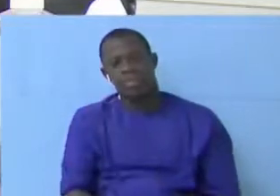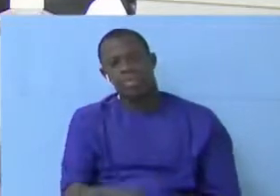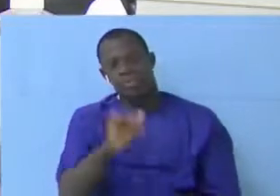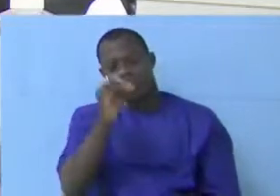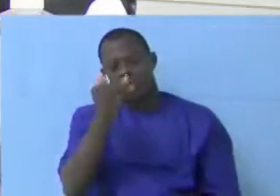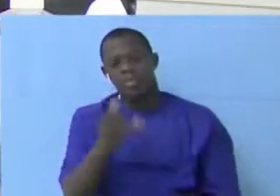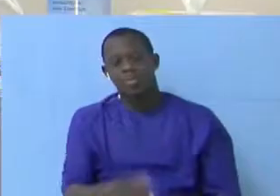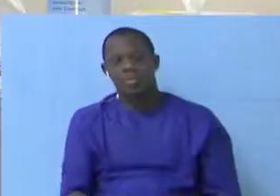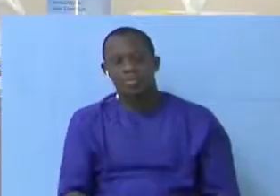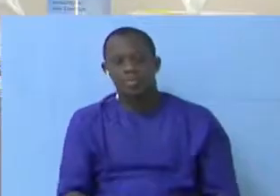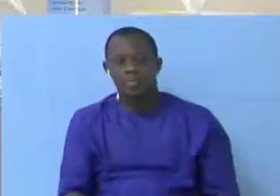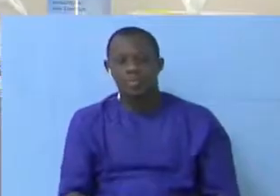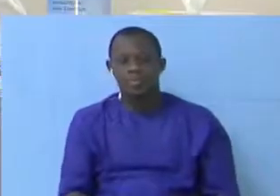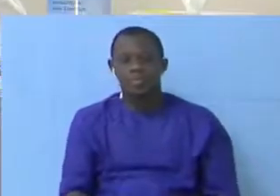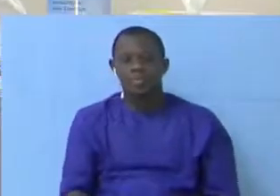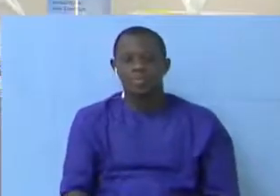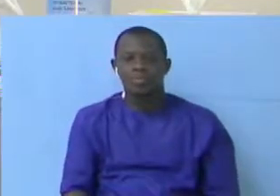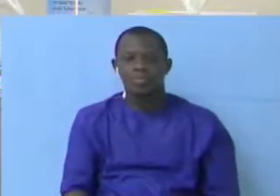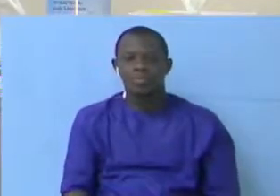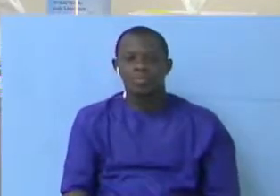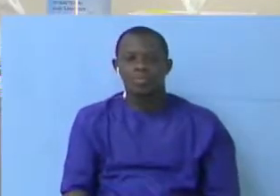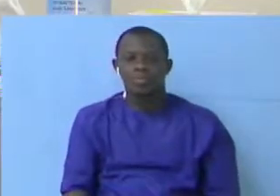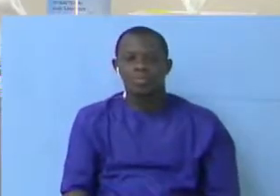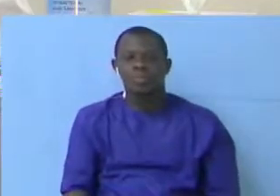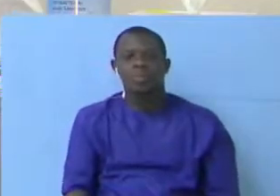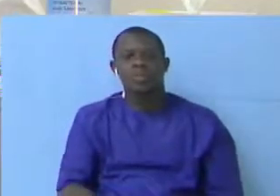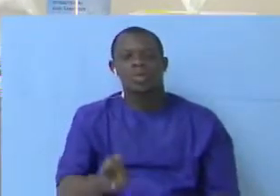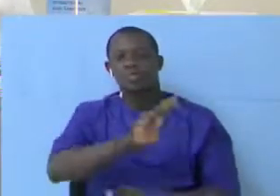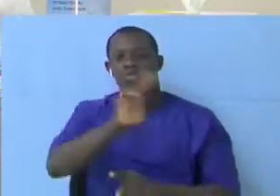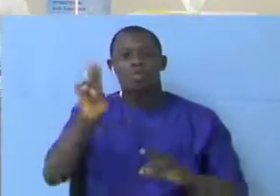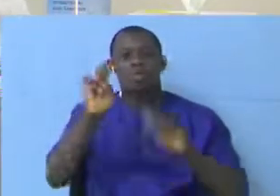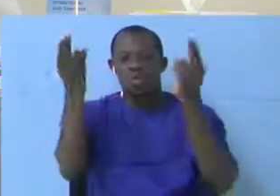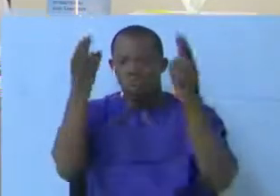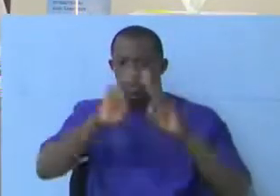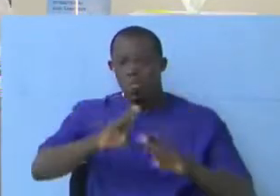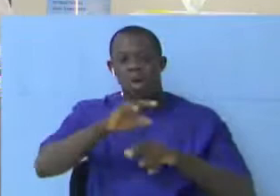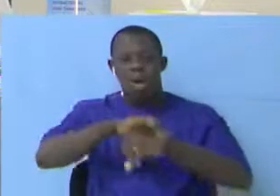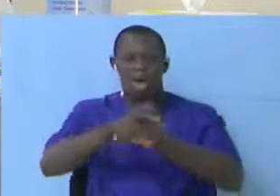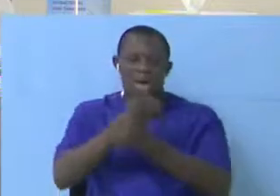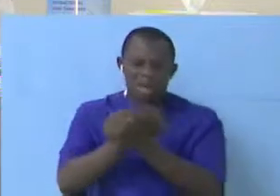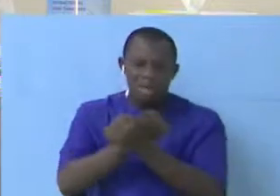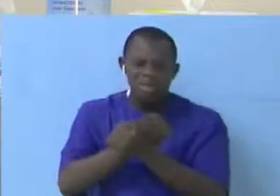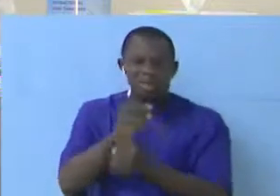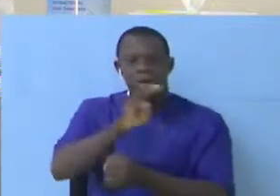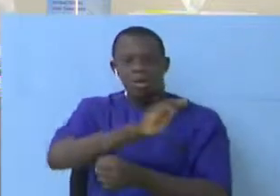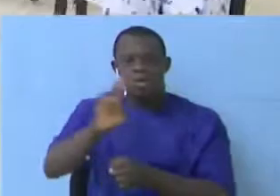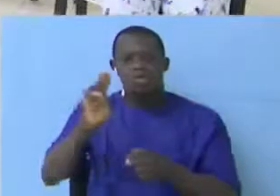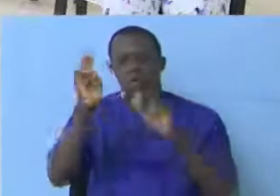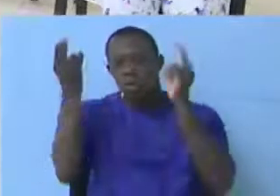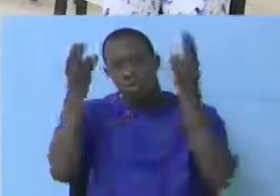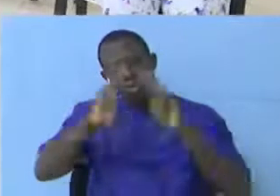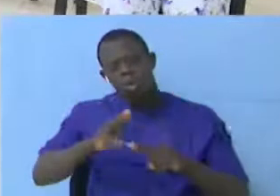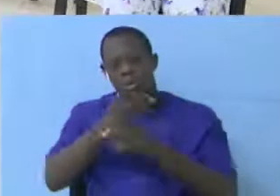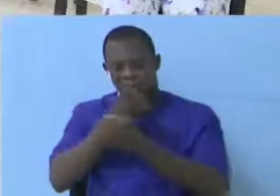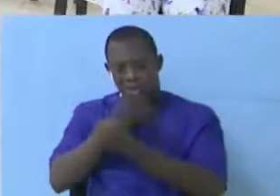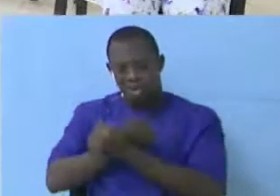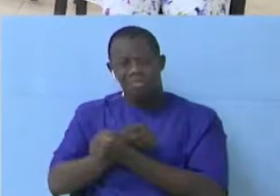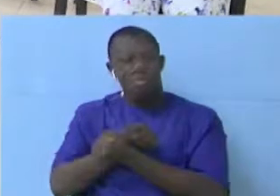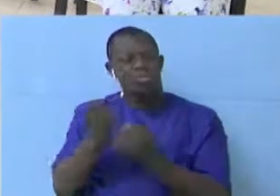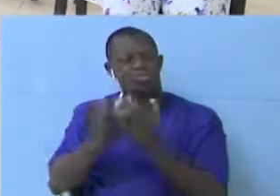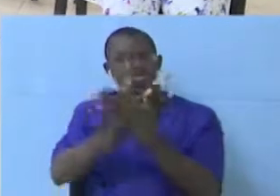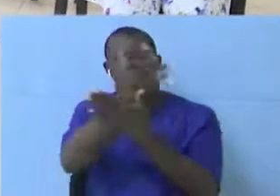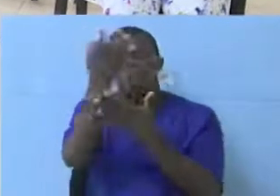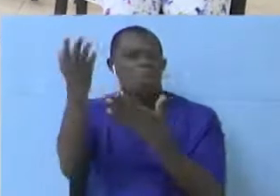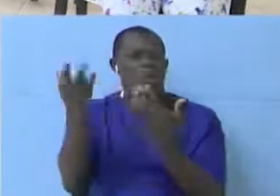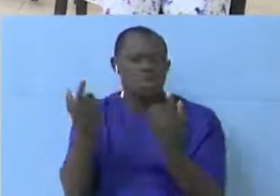Yes. I mean, unlawful arrests and unlawful detentions were commonplace at the NIA. Take,